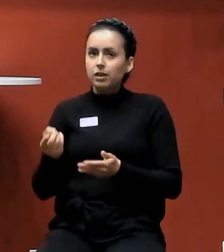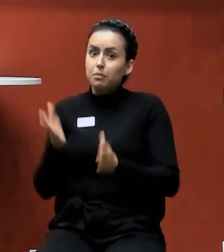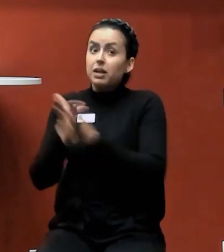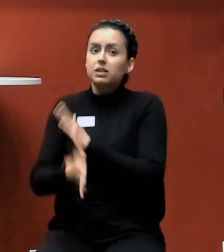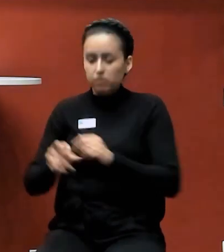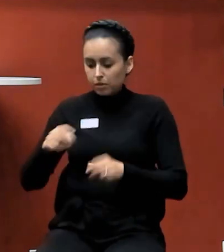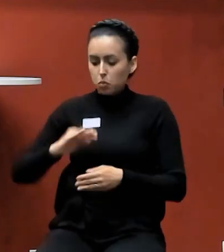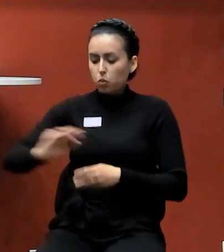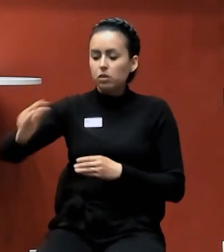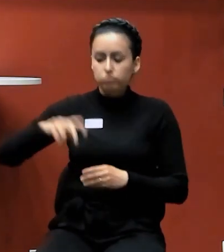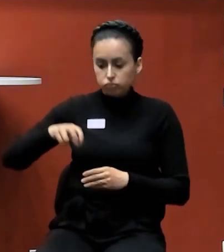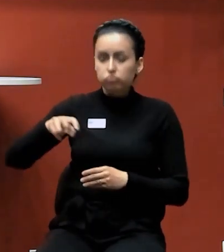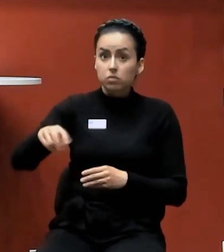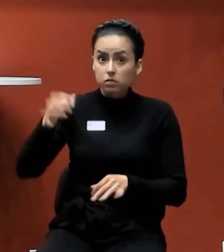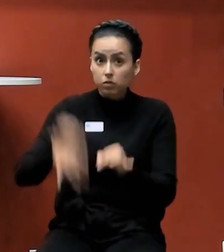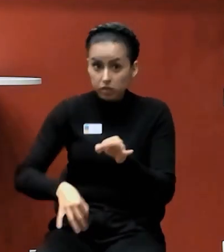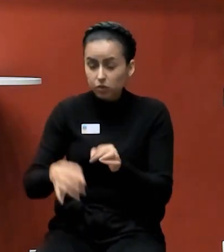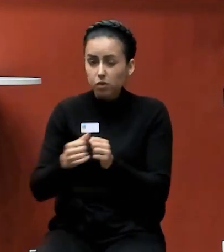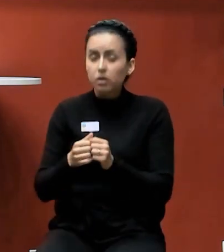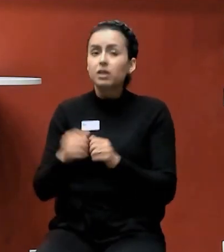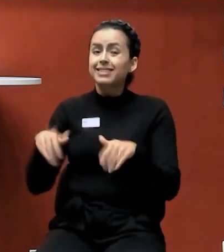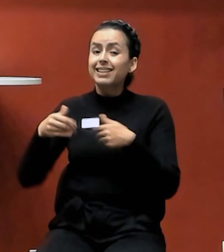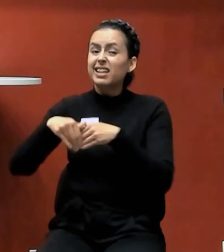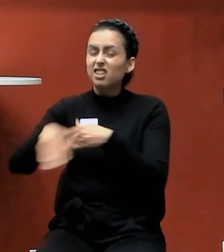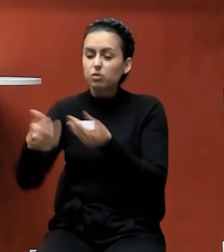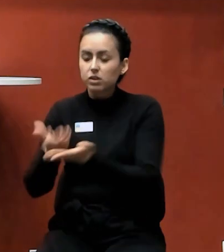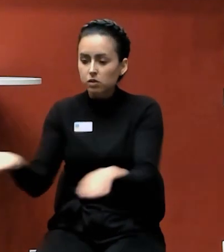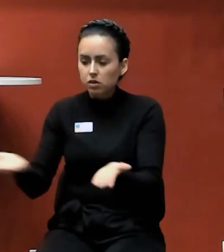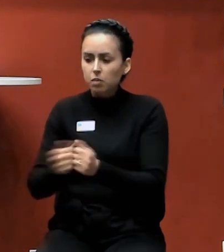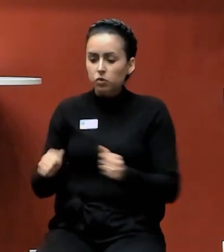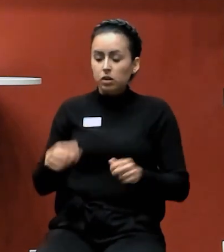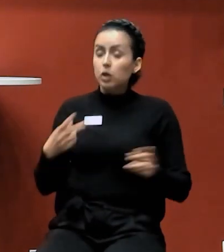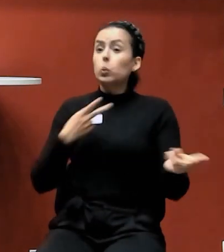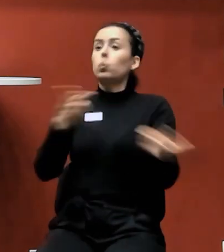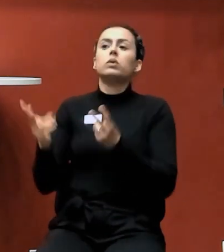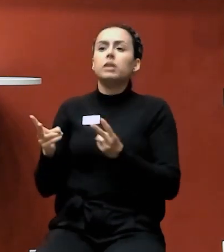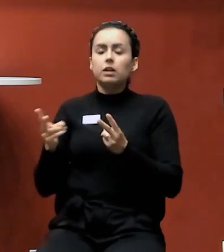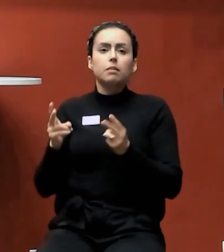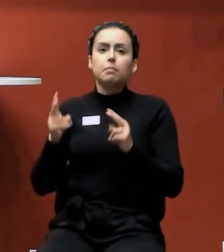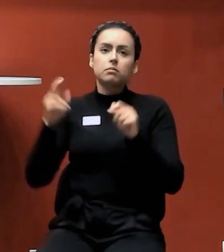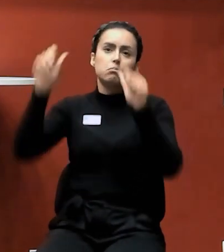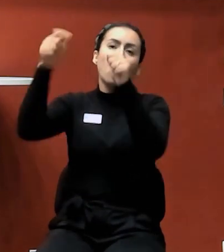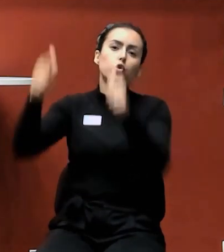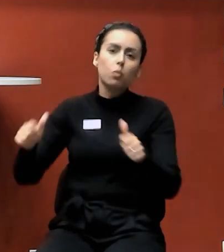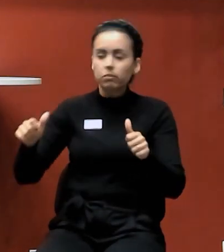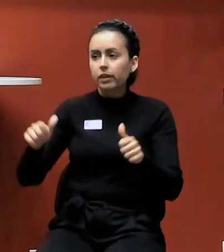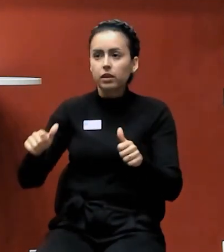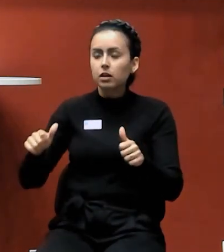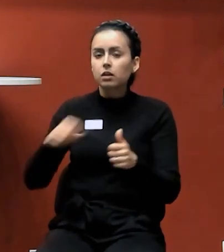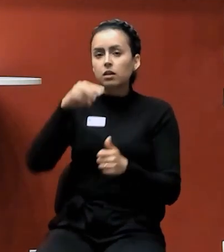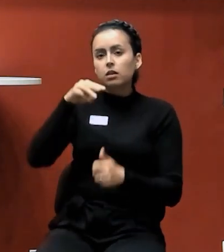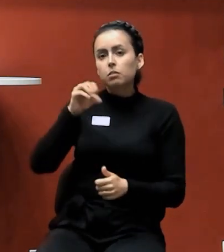with the performance. But this is a public monument. I don't know when it was built. And I don't know